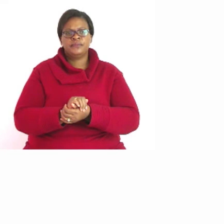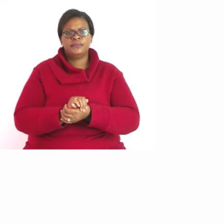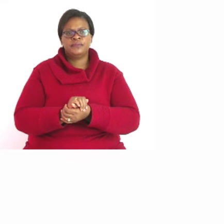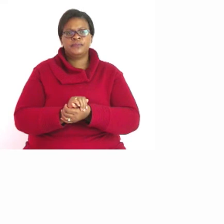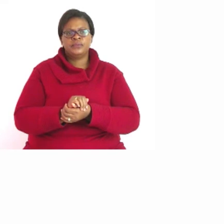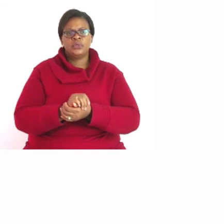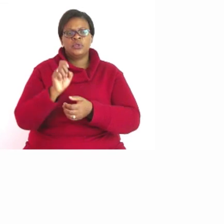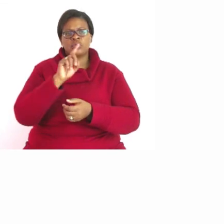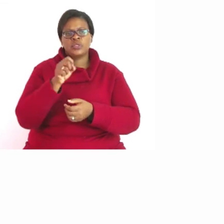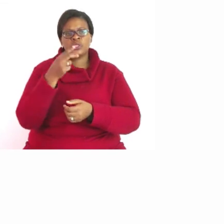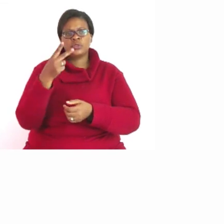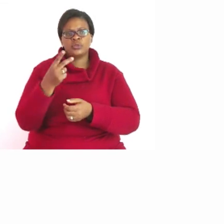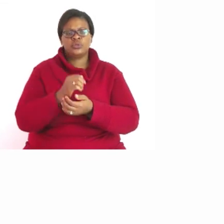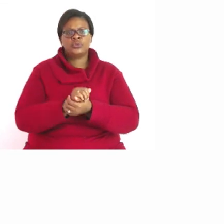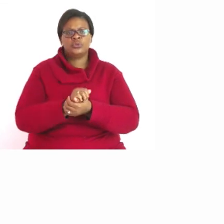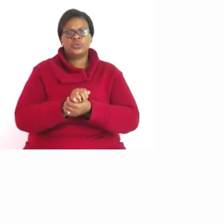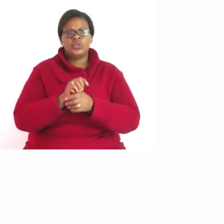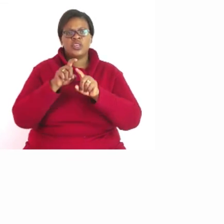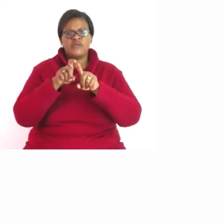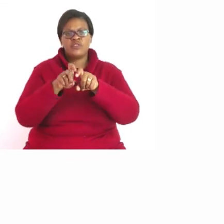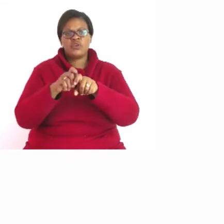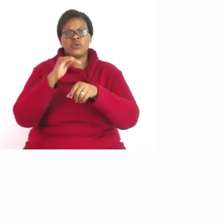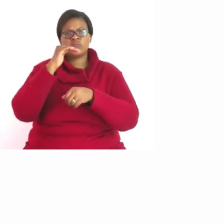question 2. The following,